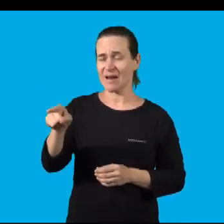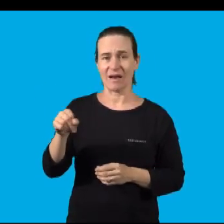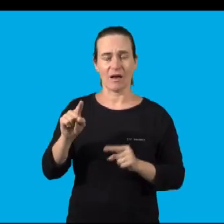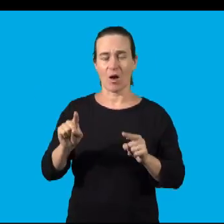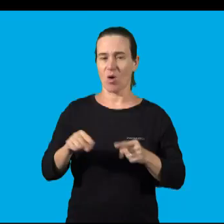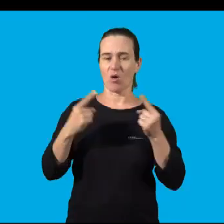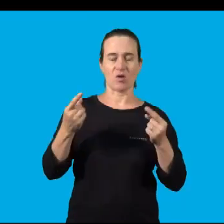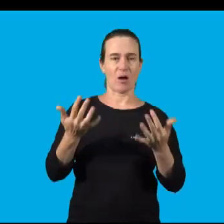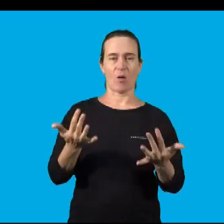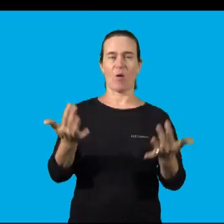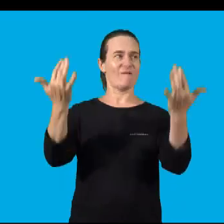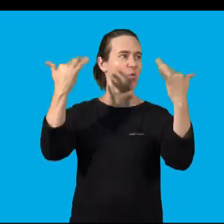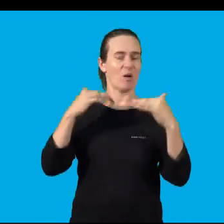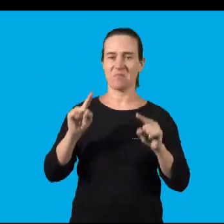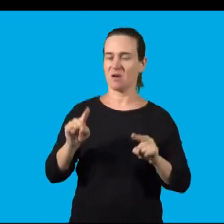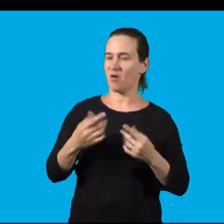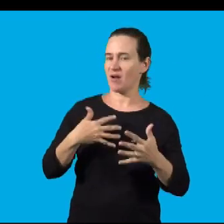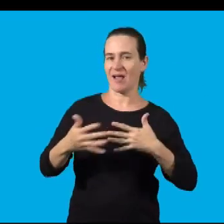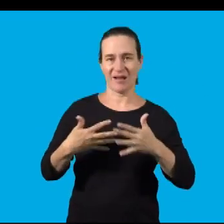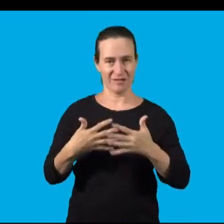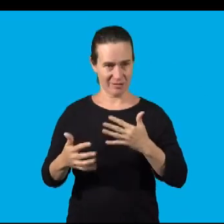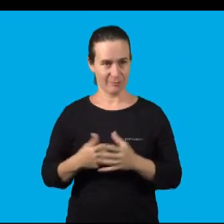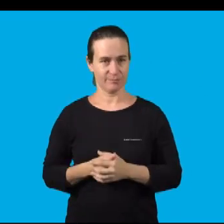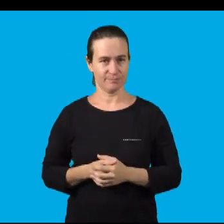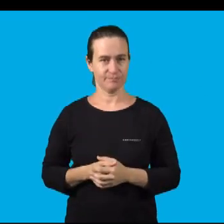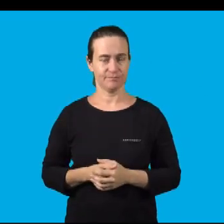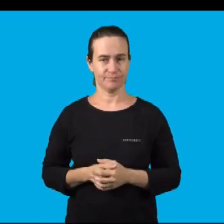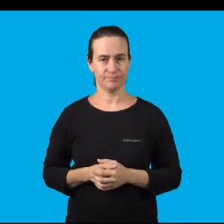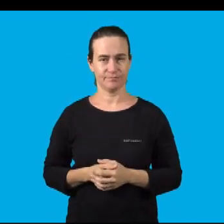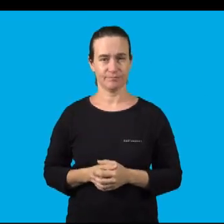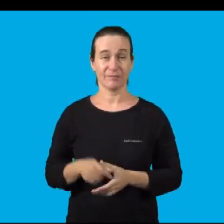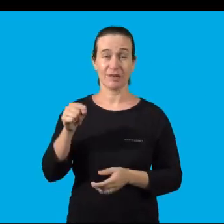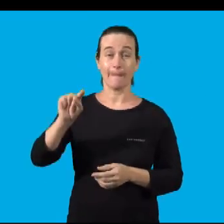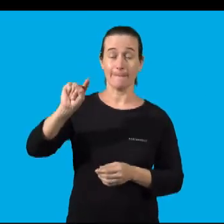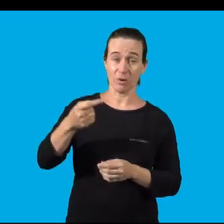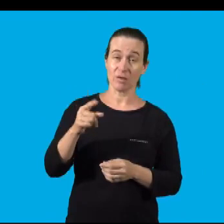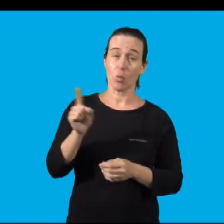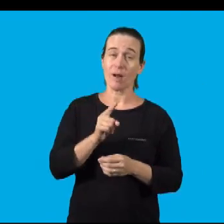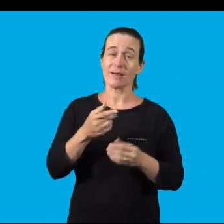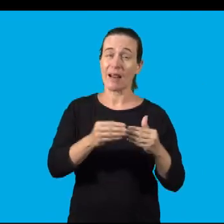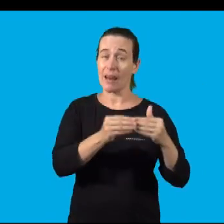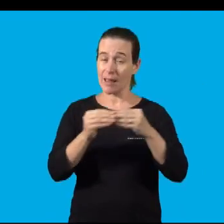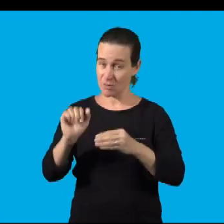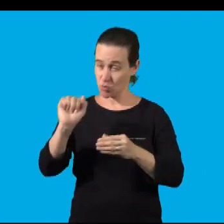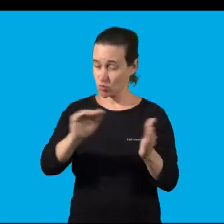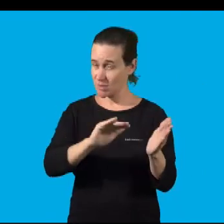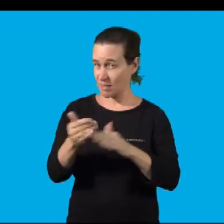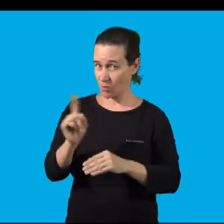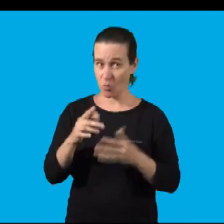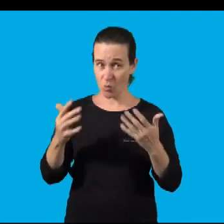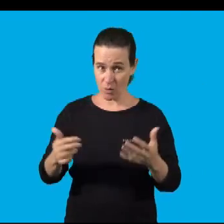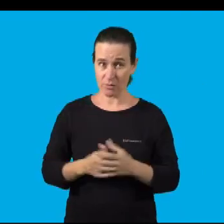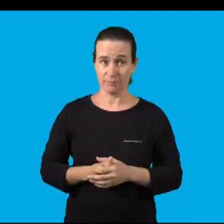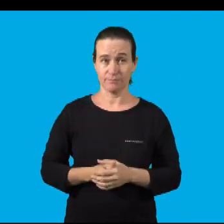for Ophelia's sensitive nature to bear. So the main two things that actually led to her